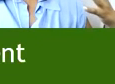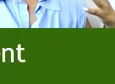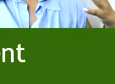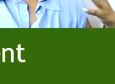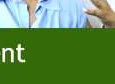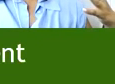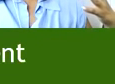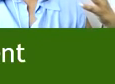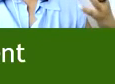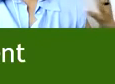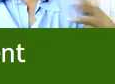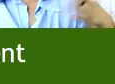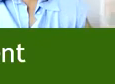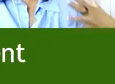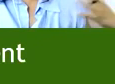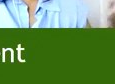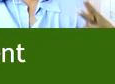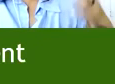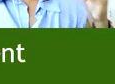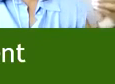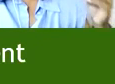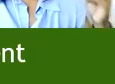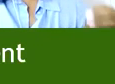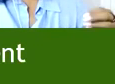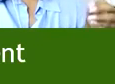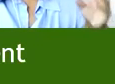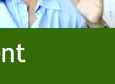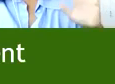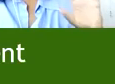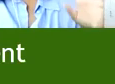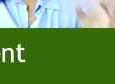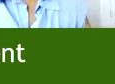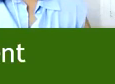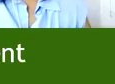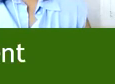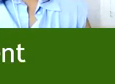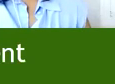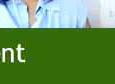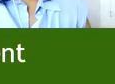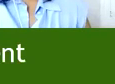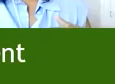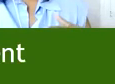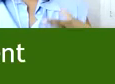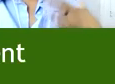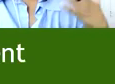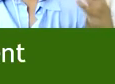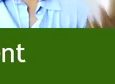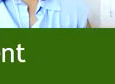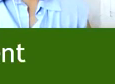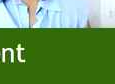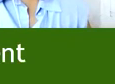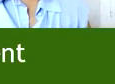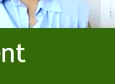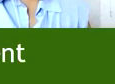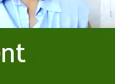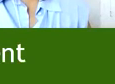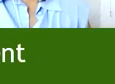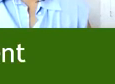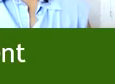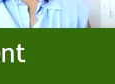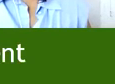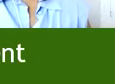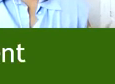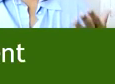contact information is in the slides. That's awesome. I am so sorry for the difficulties. I think my computer knows it's